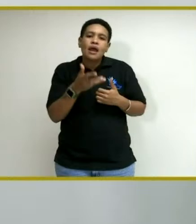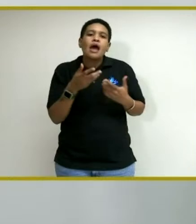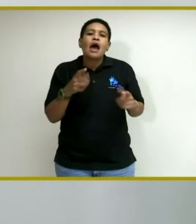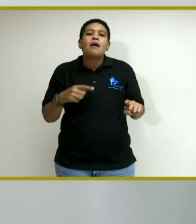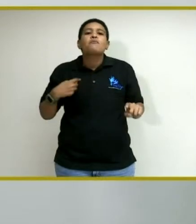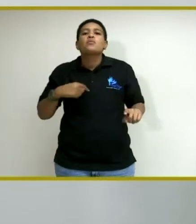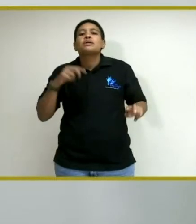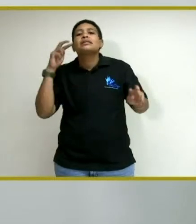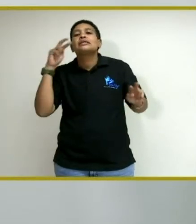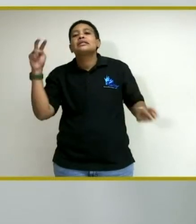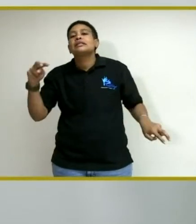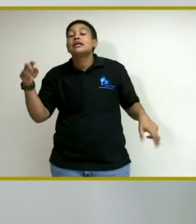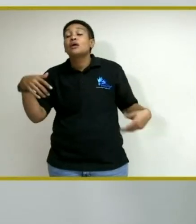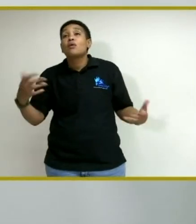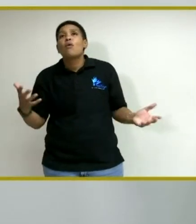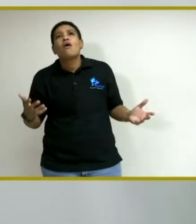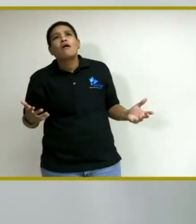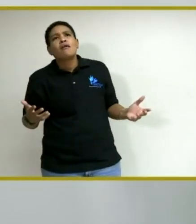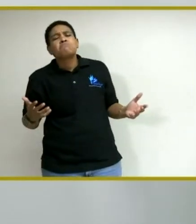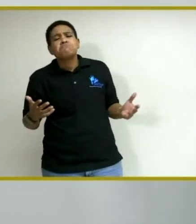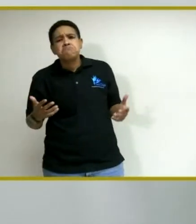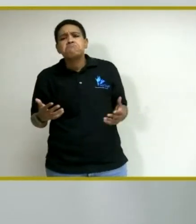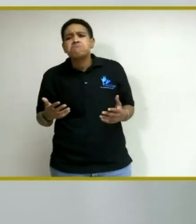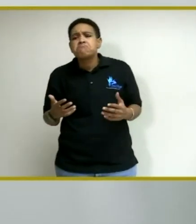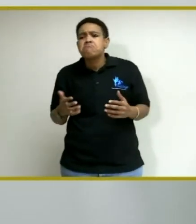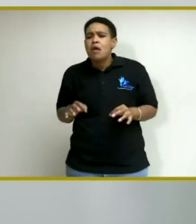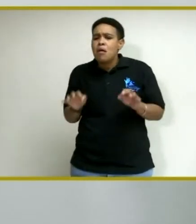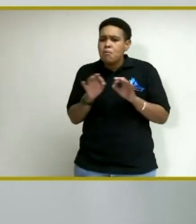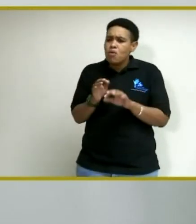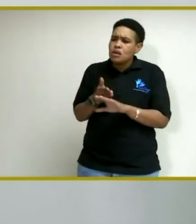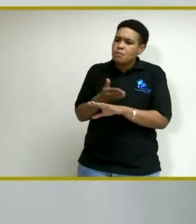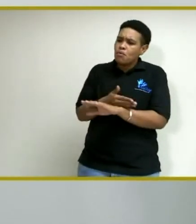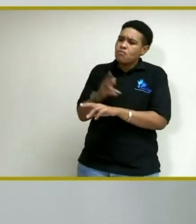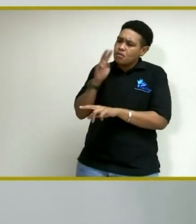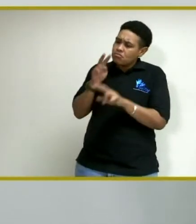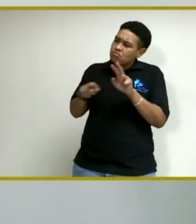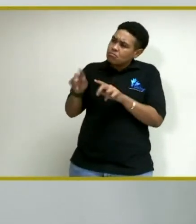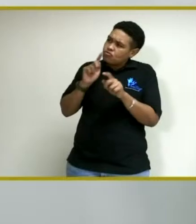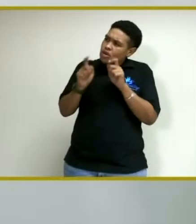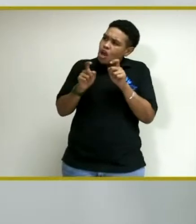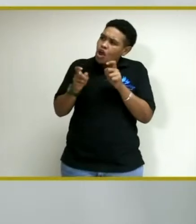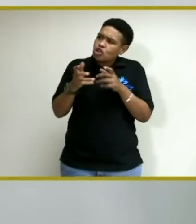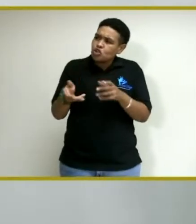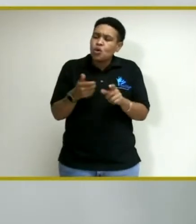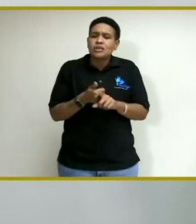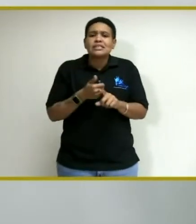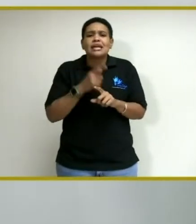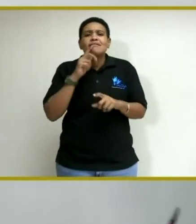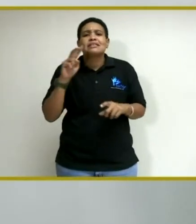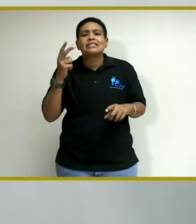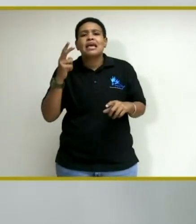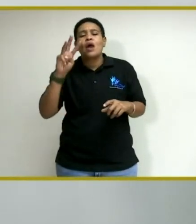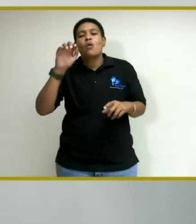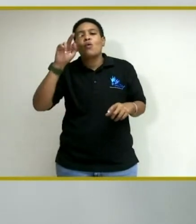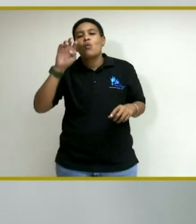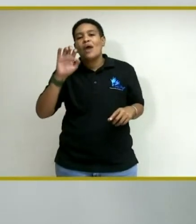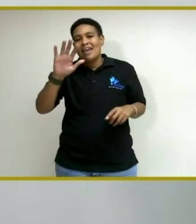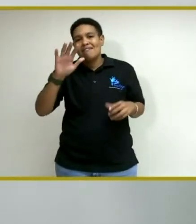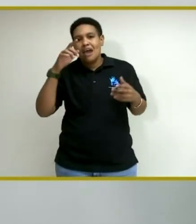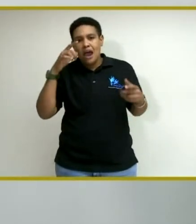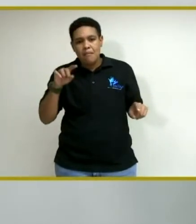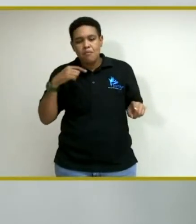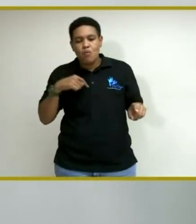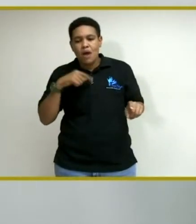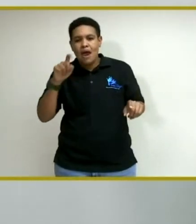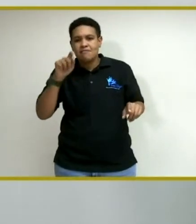are seeing fairly significant improvements in controlling the second wave that we have